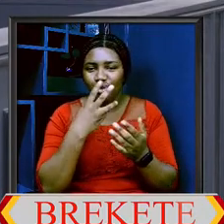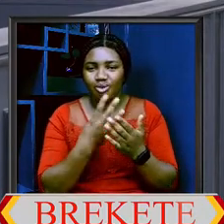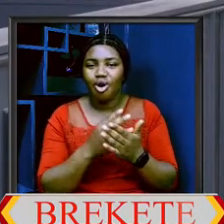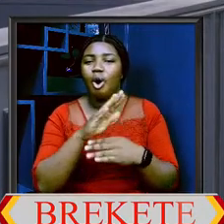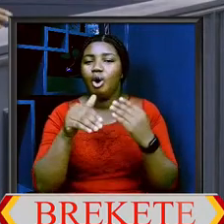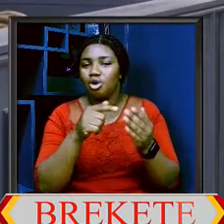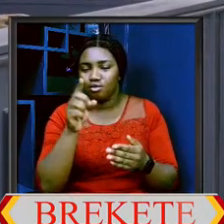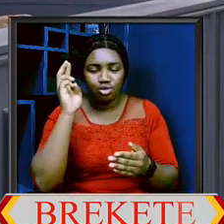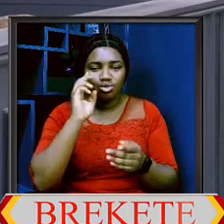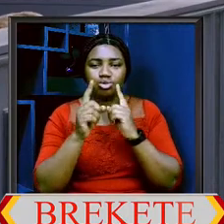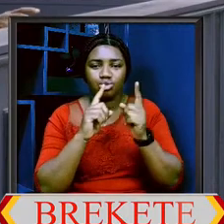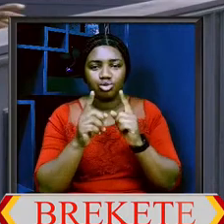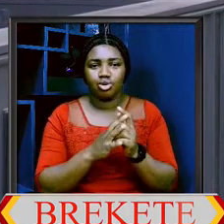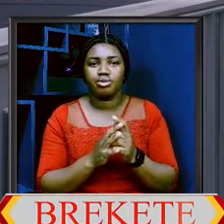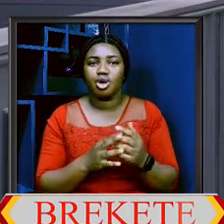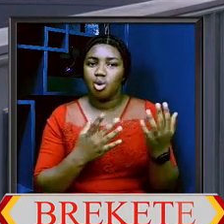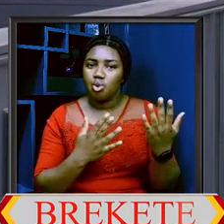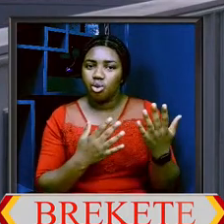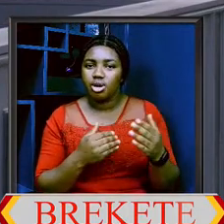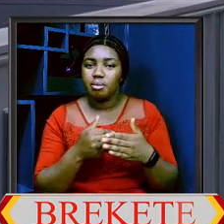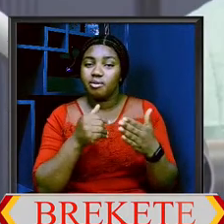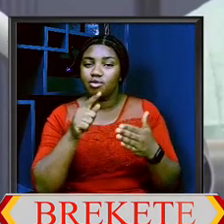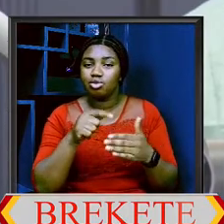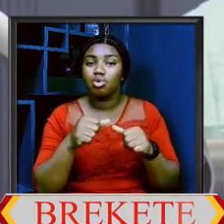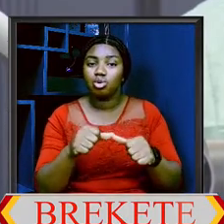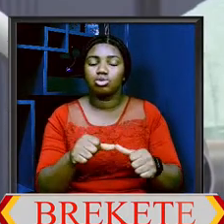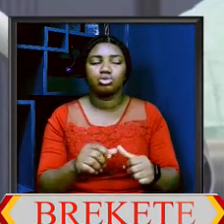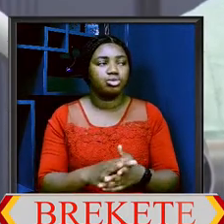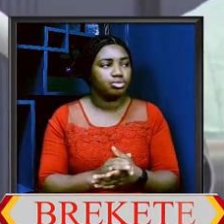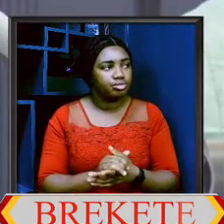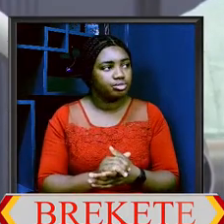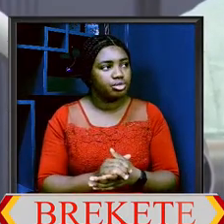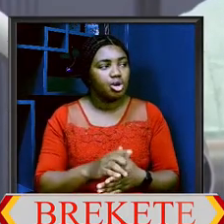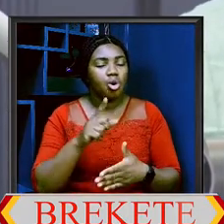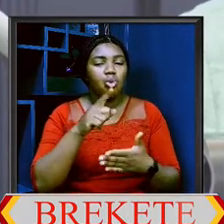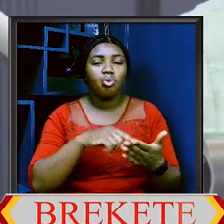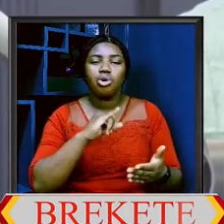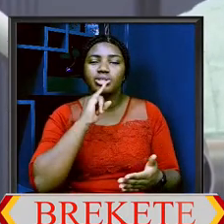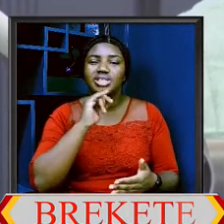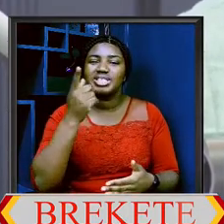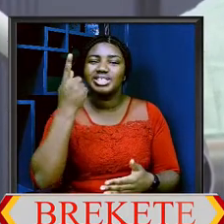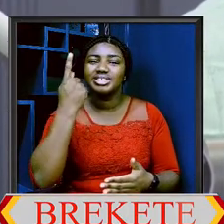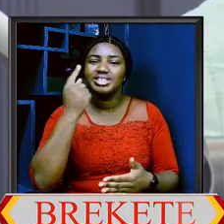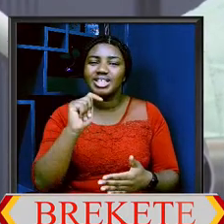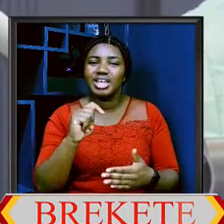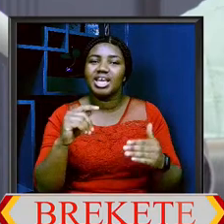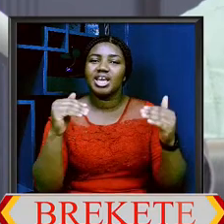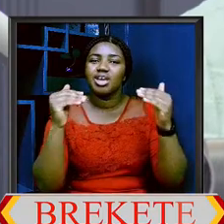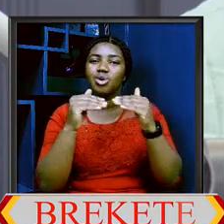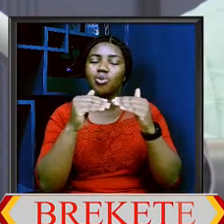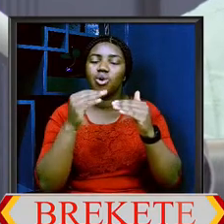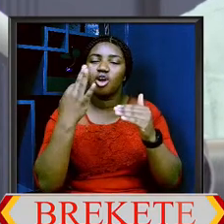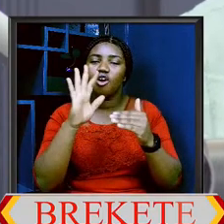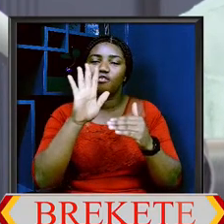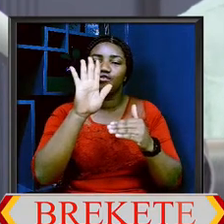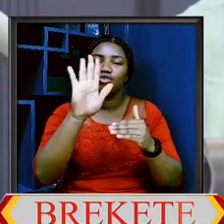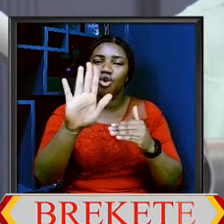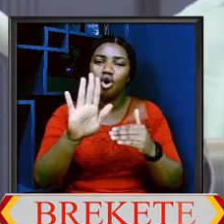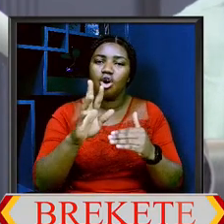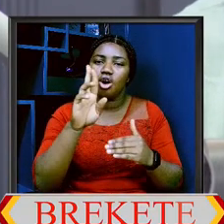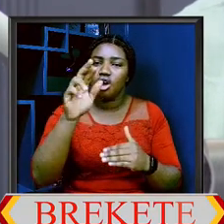finally sir wait before you continue what be the equivalent of your rank for